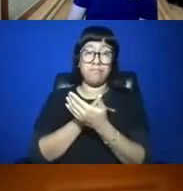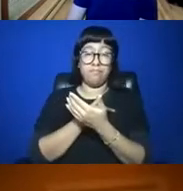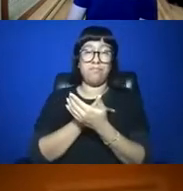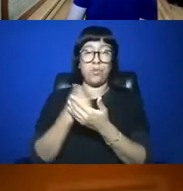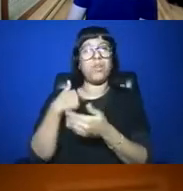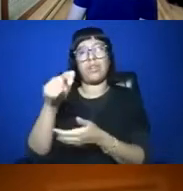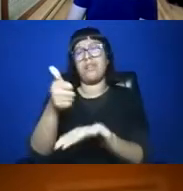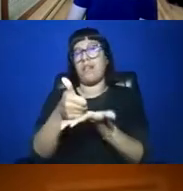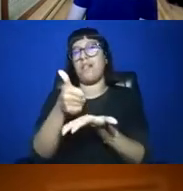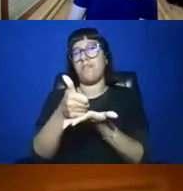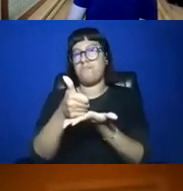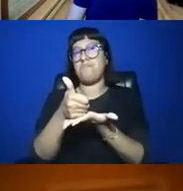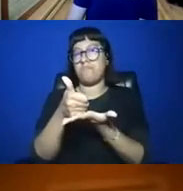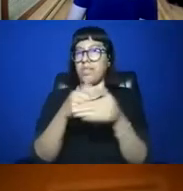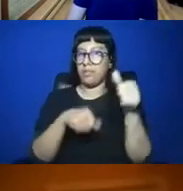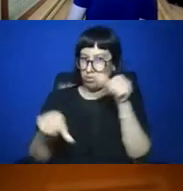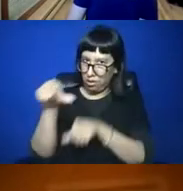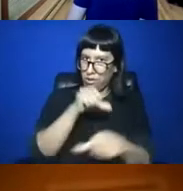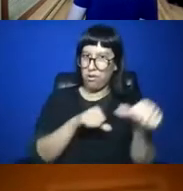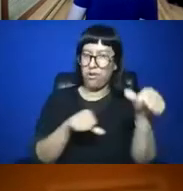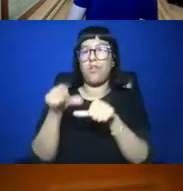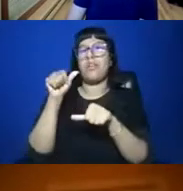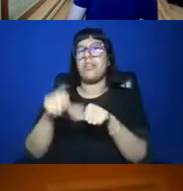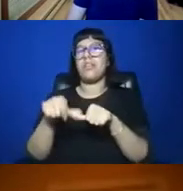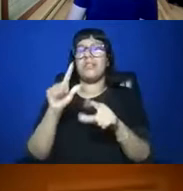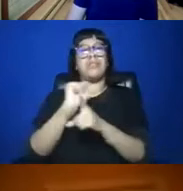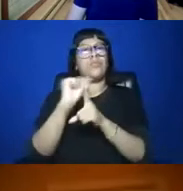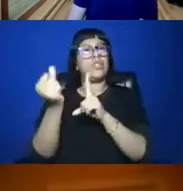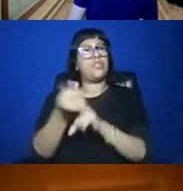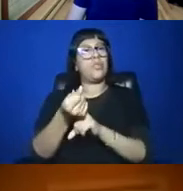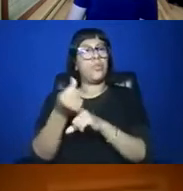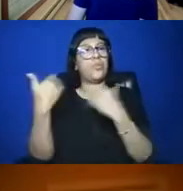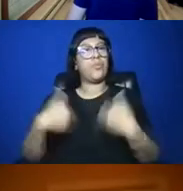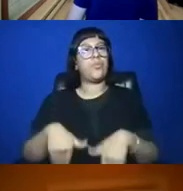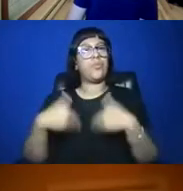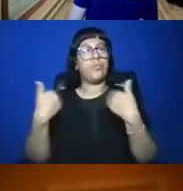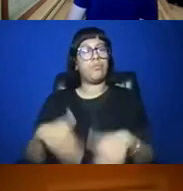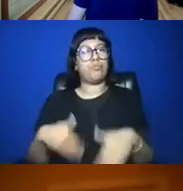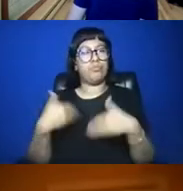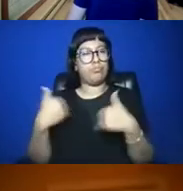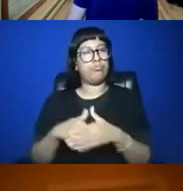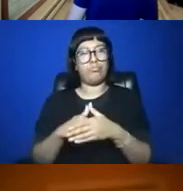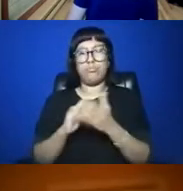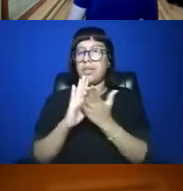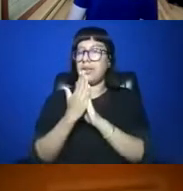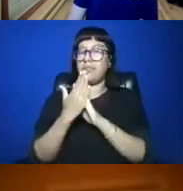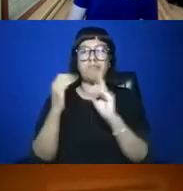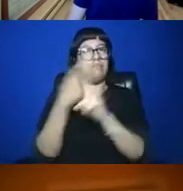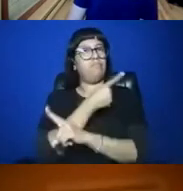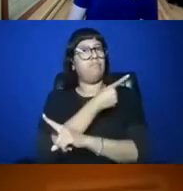help each other. This situation, it's become really weird,